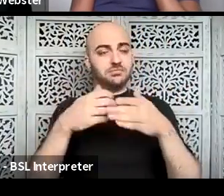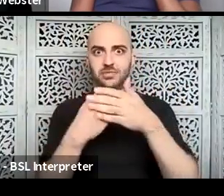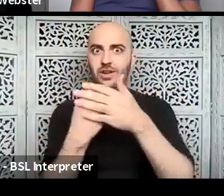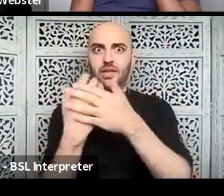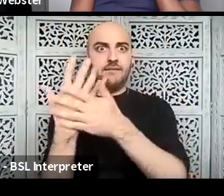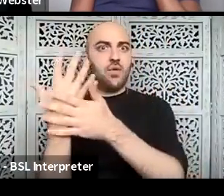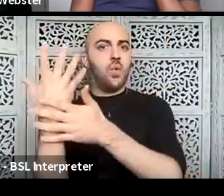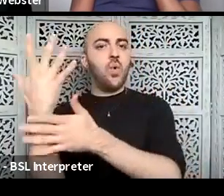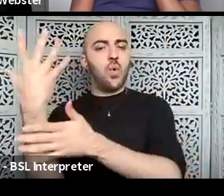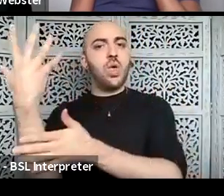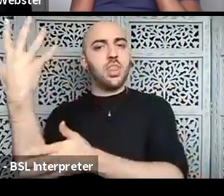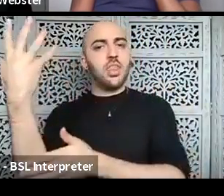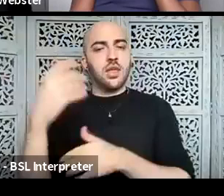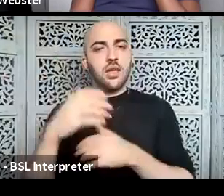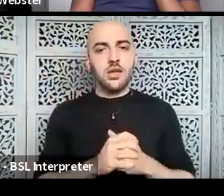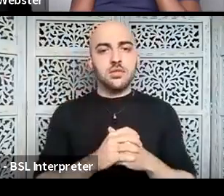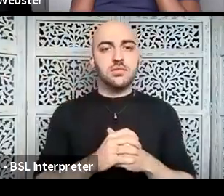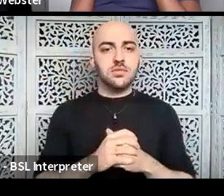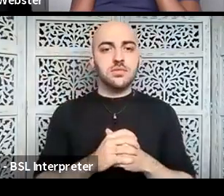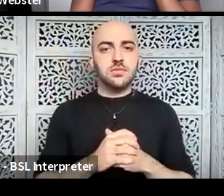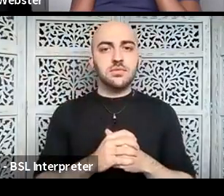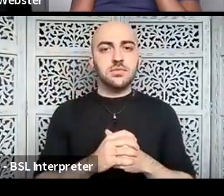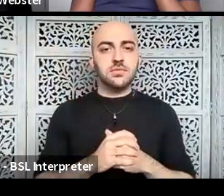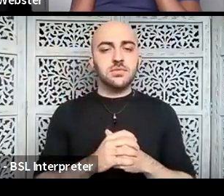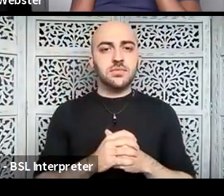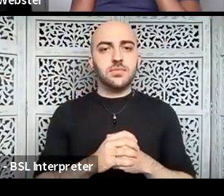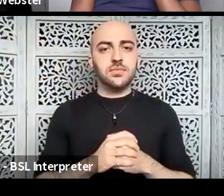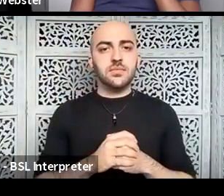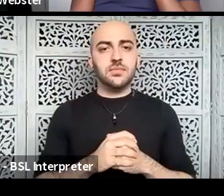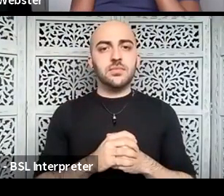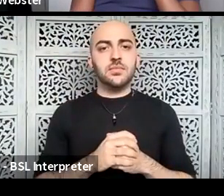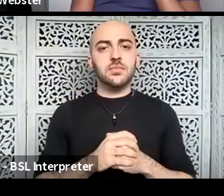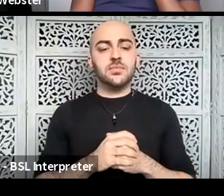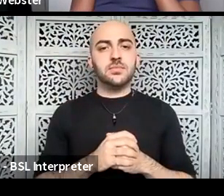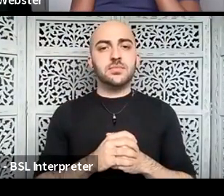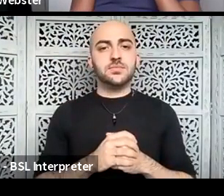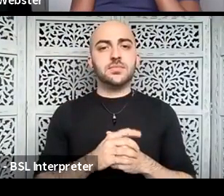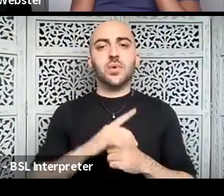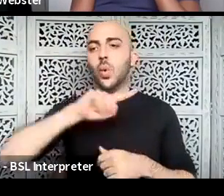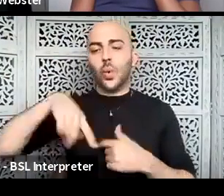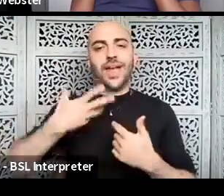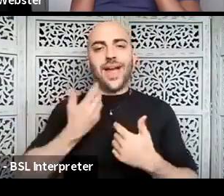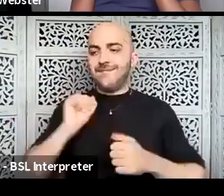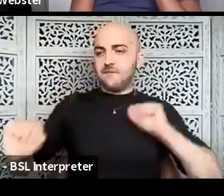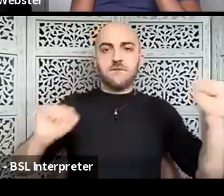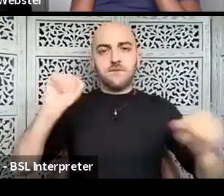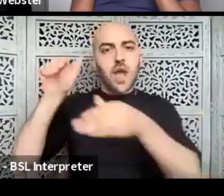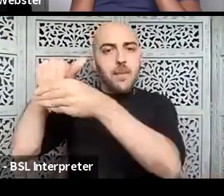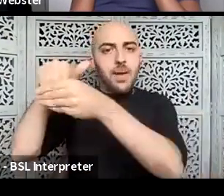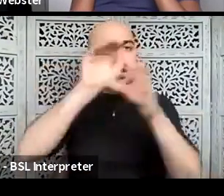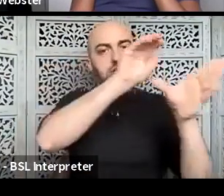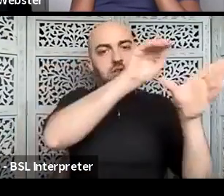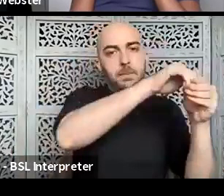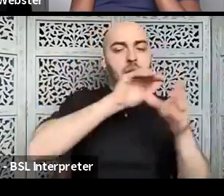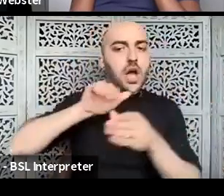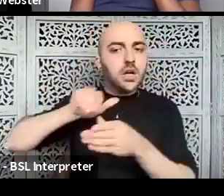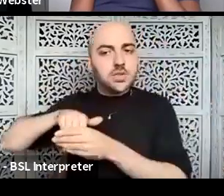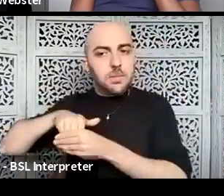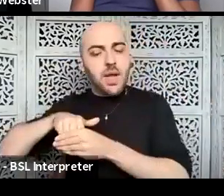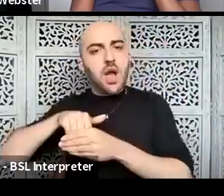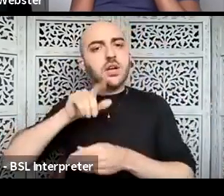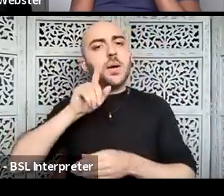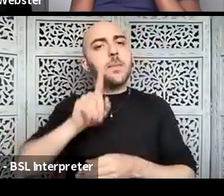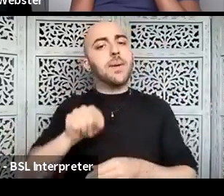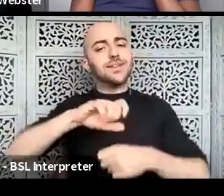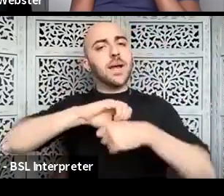gone on. But we're all still sort of part of the different things. But I think what the pandemic did, it gave everyone a chance to step back and